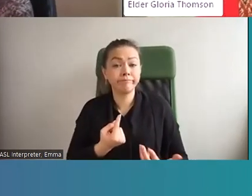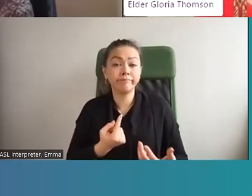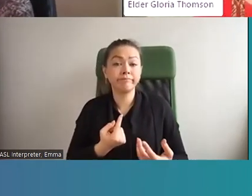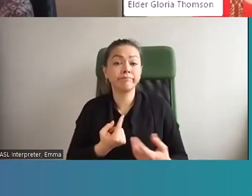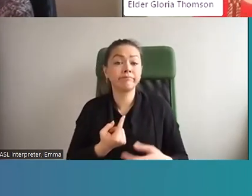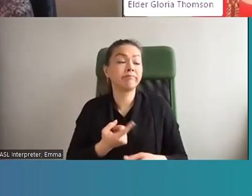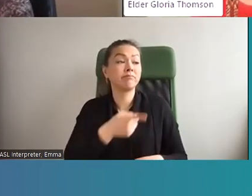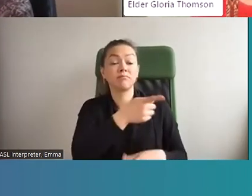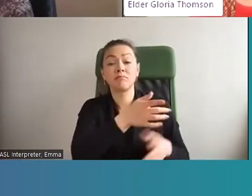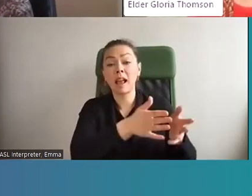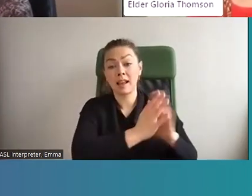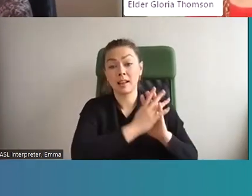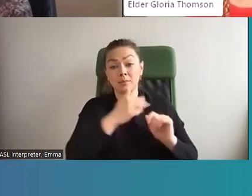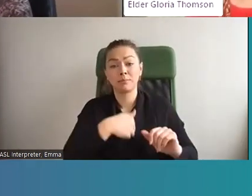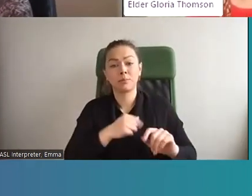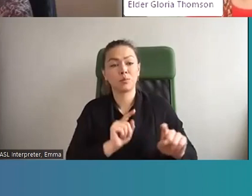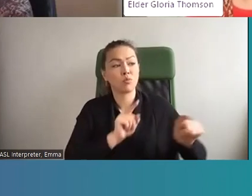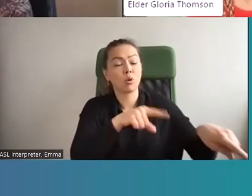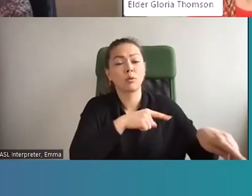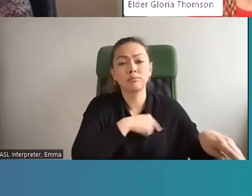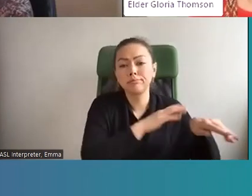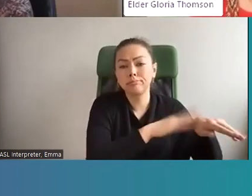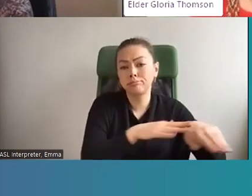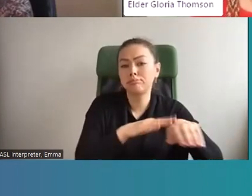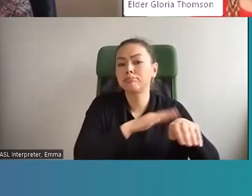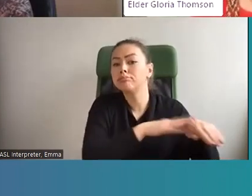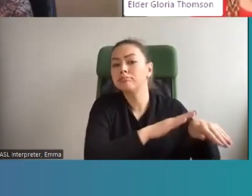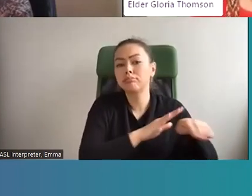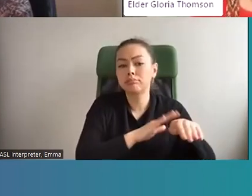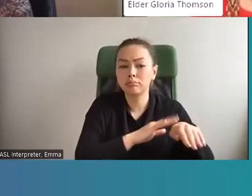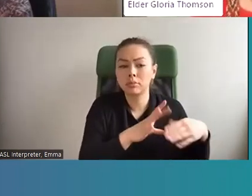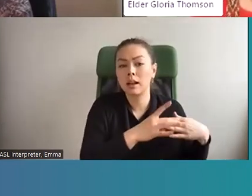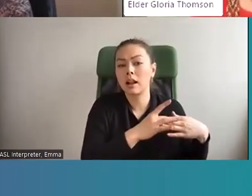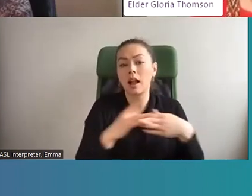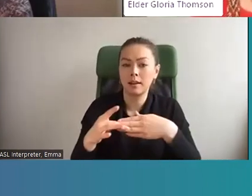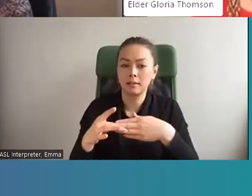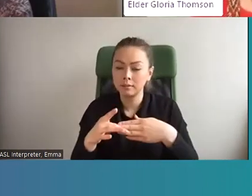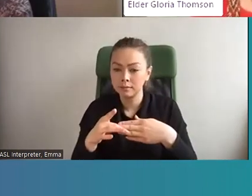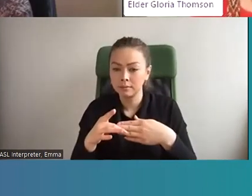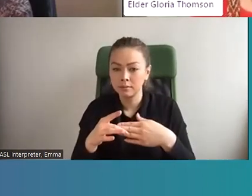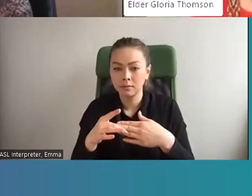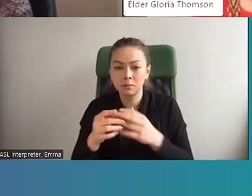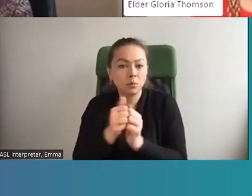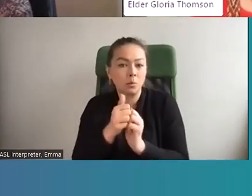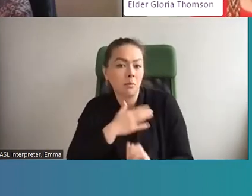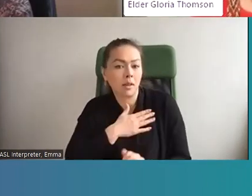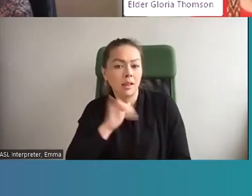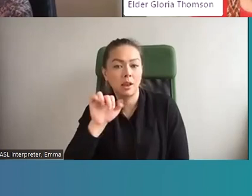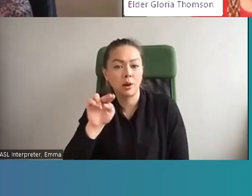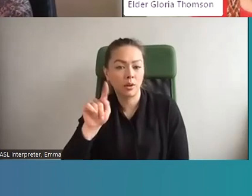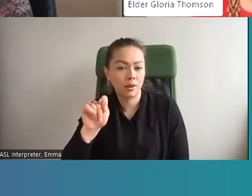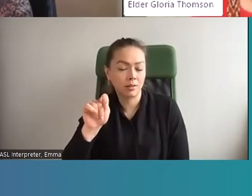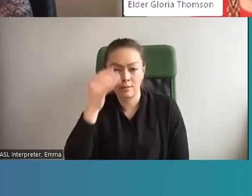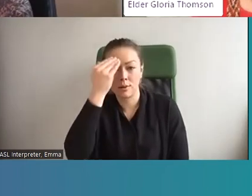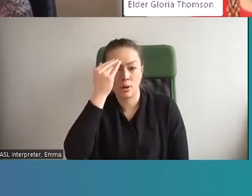knowledge of Inuit knowledge. So that is how I became into this